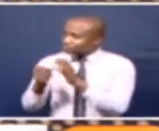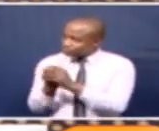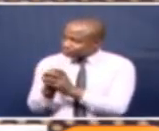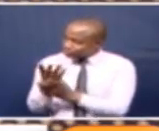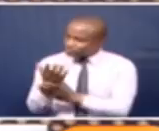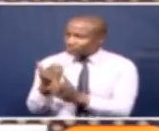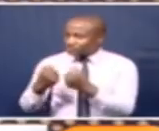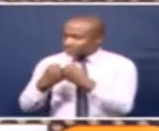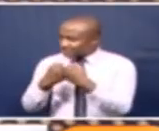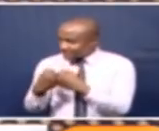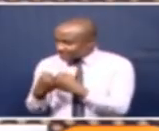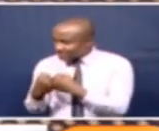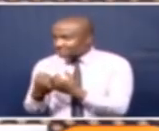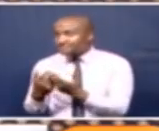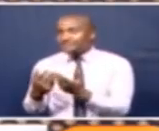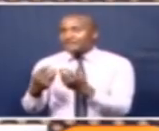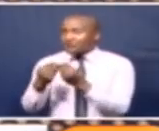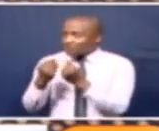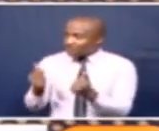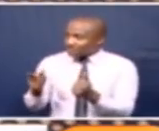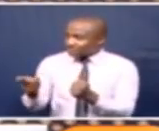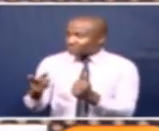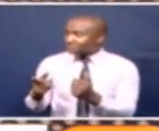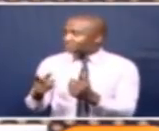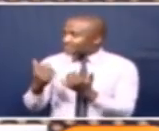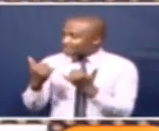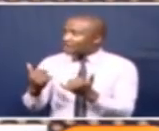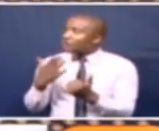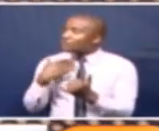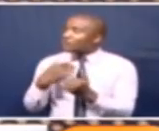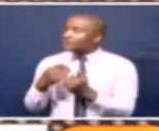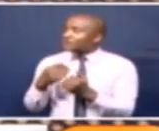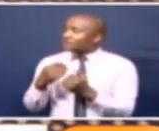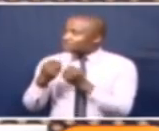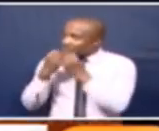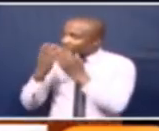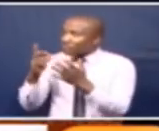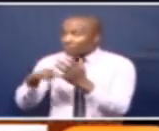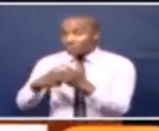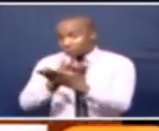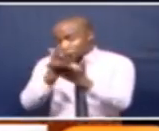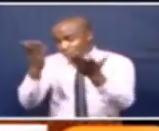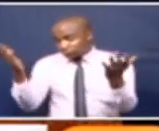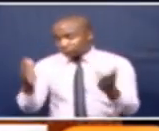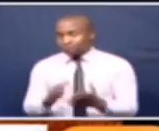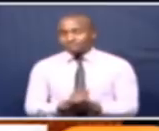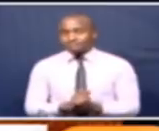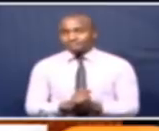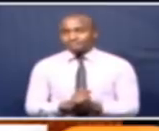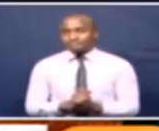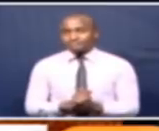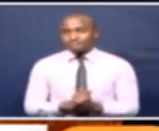your challenges, overcoming that. What would you like your parting shot to be?